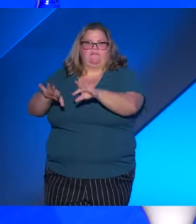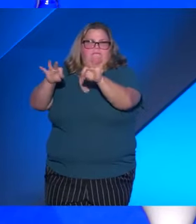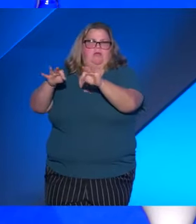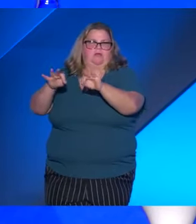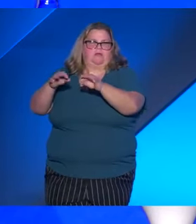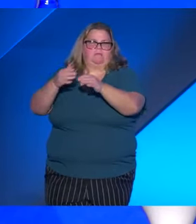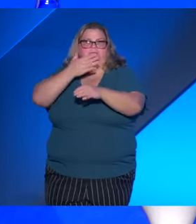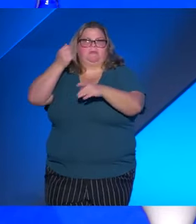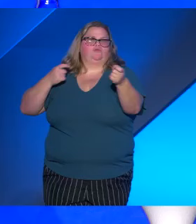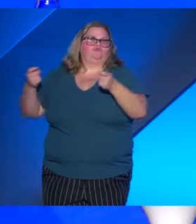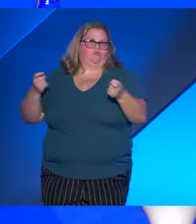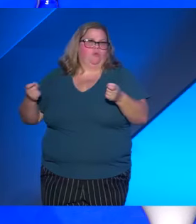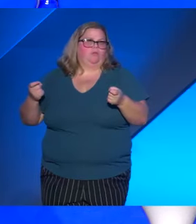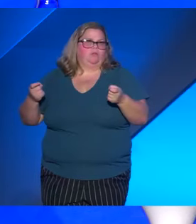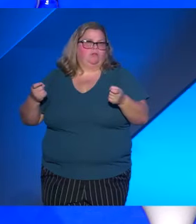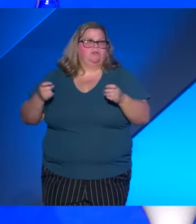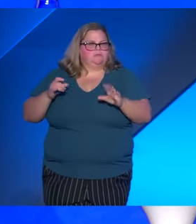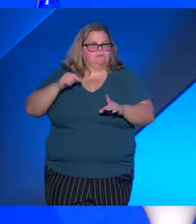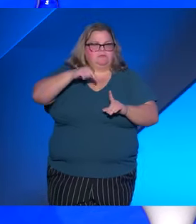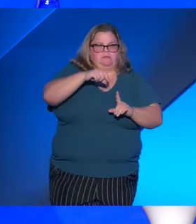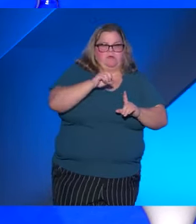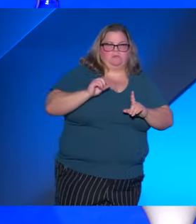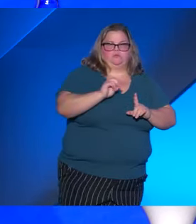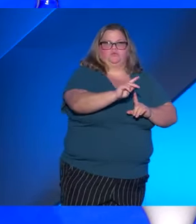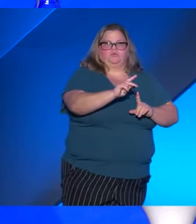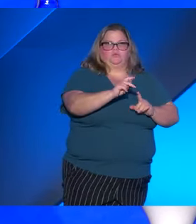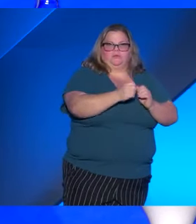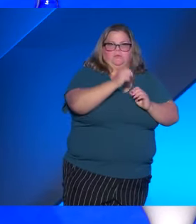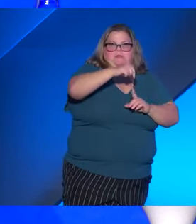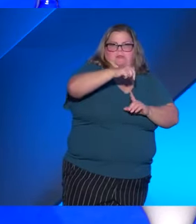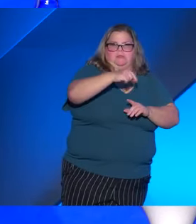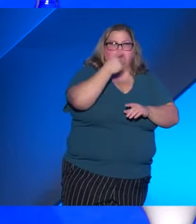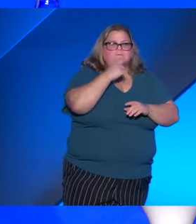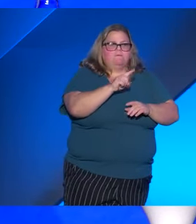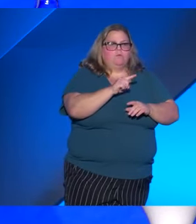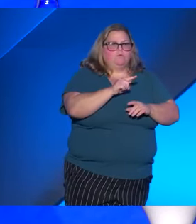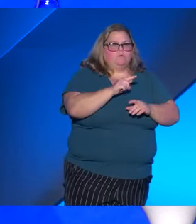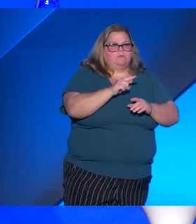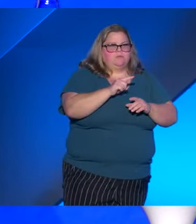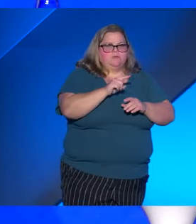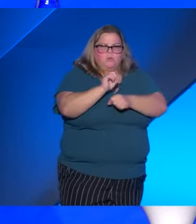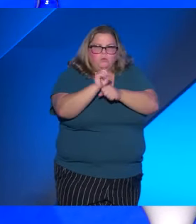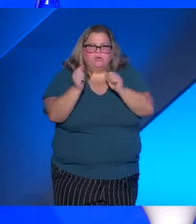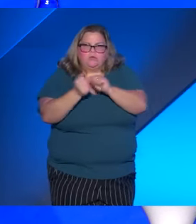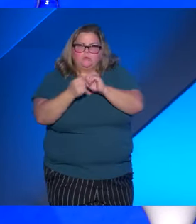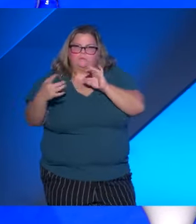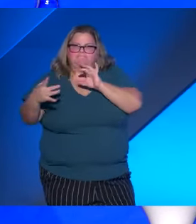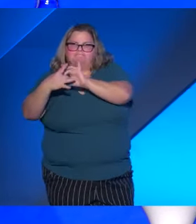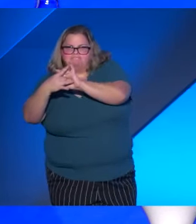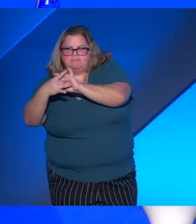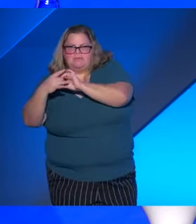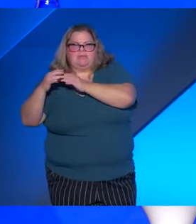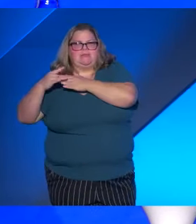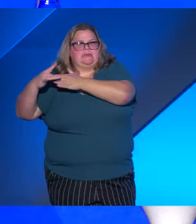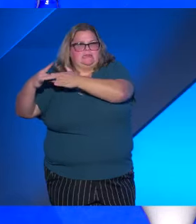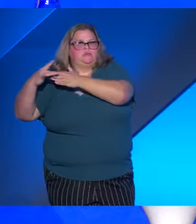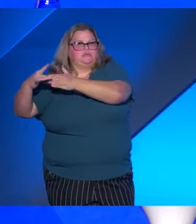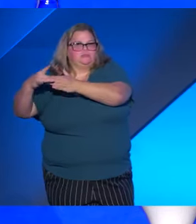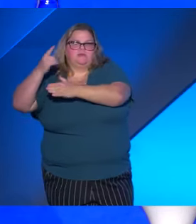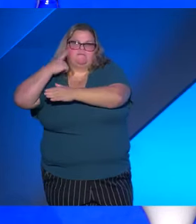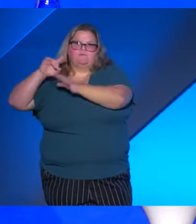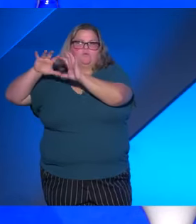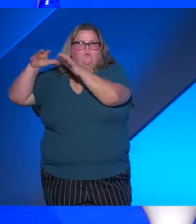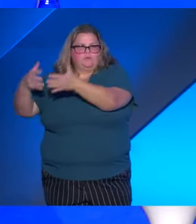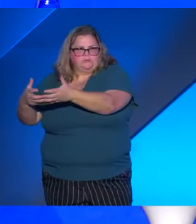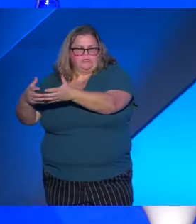there's an opportunity here with working with the leadership of the organization to really start